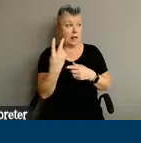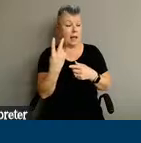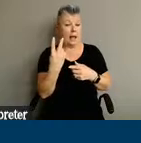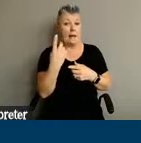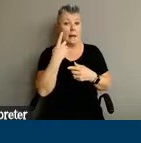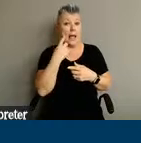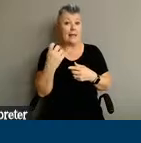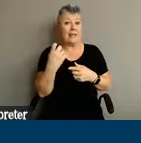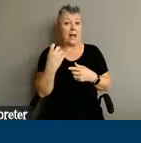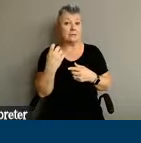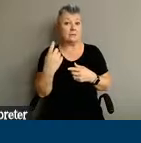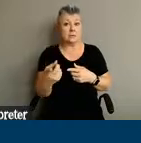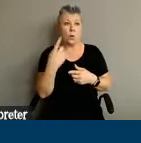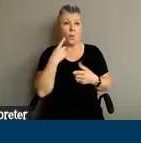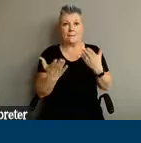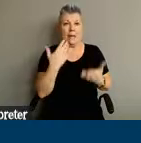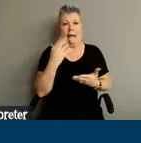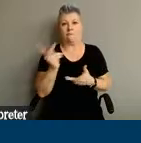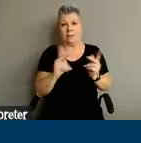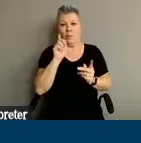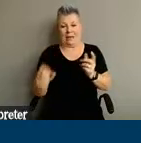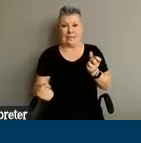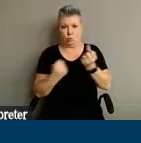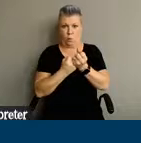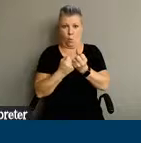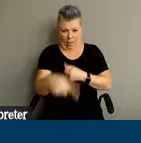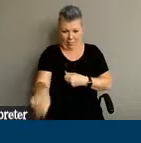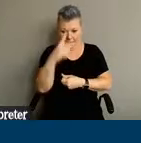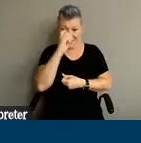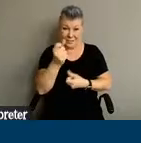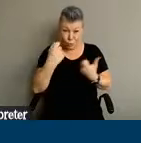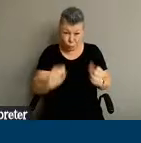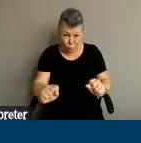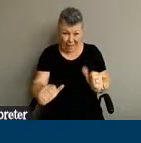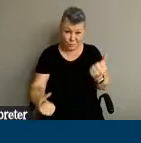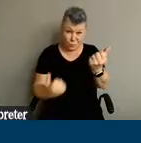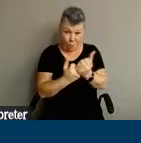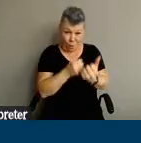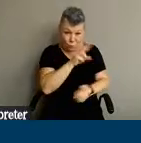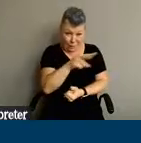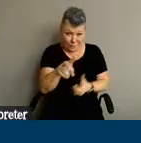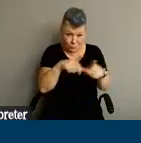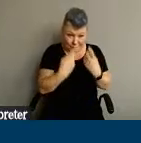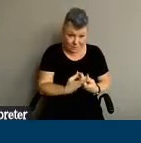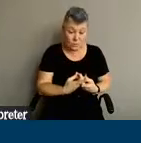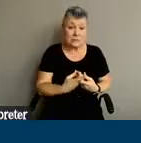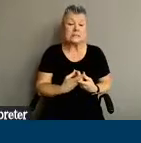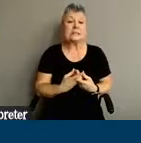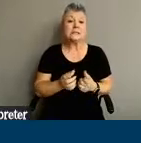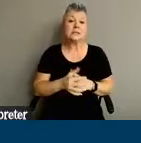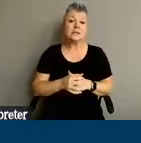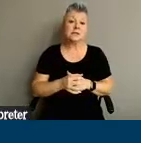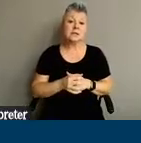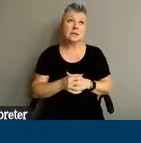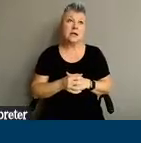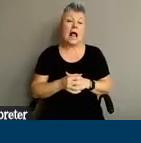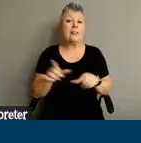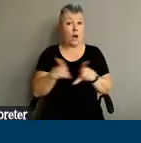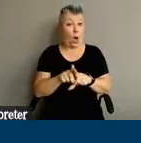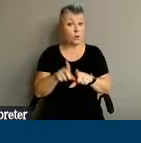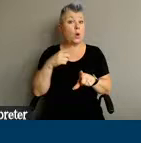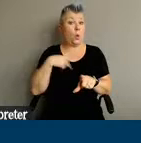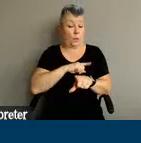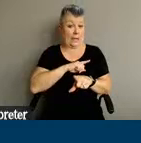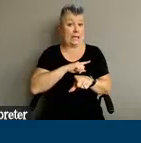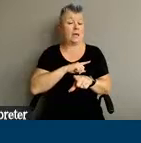support 22 districts. That could get a little busy. And then so we also provide the support for the visually, teachers